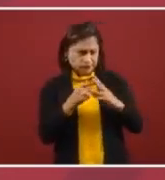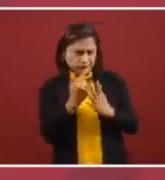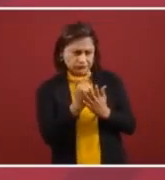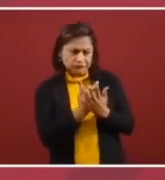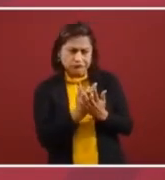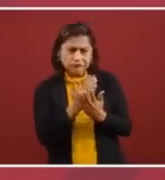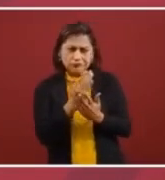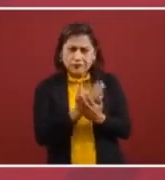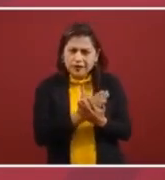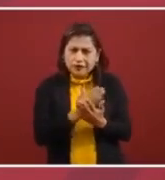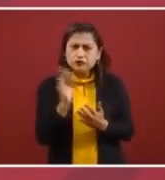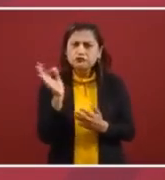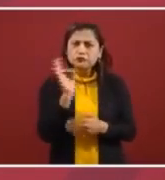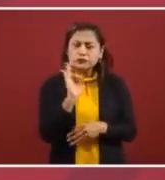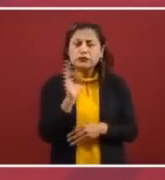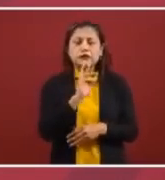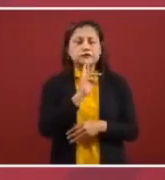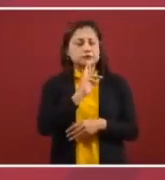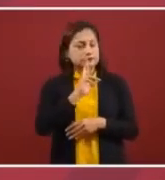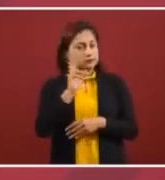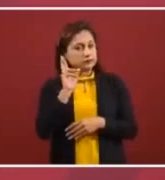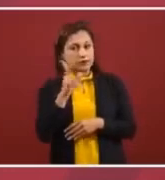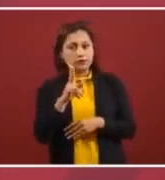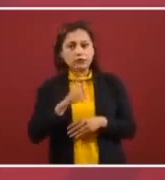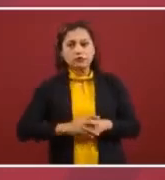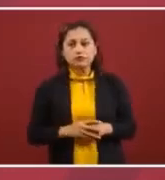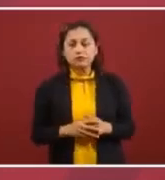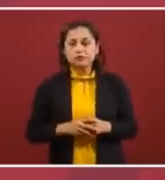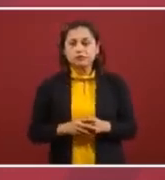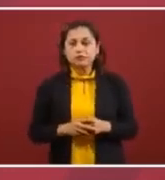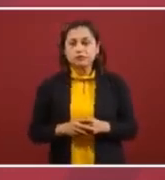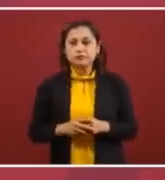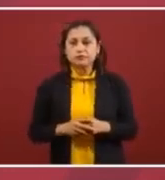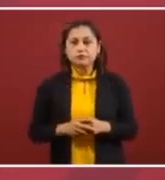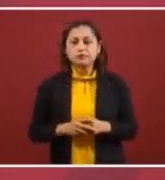little lower, because it's better to be on the underside.